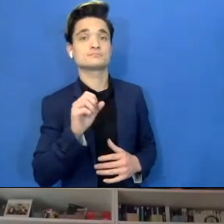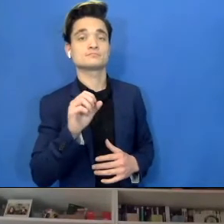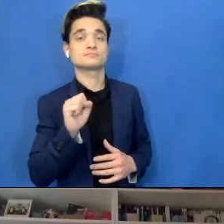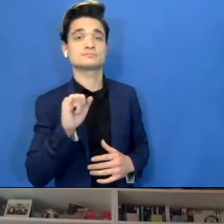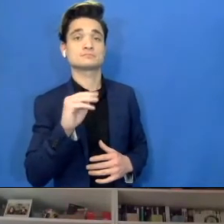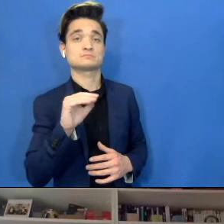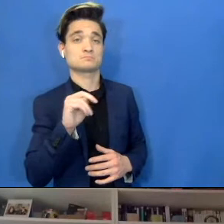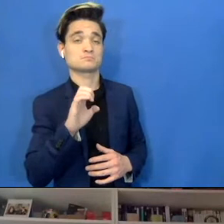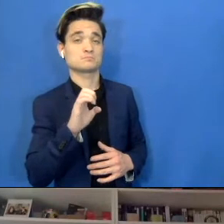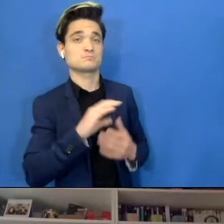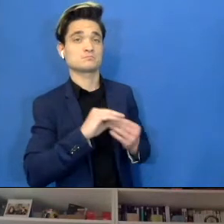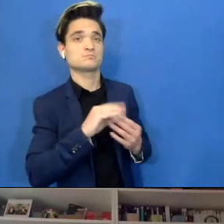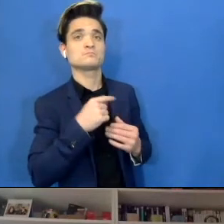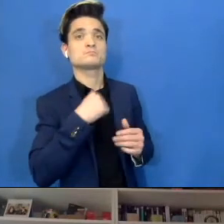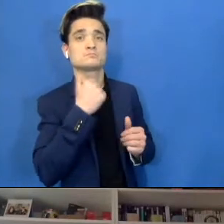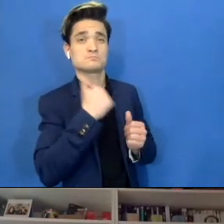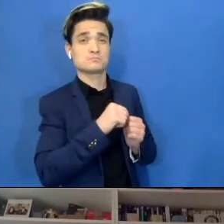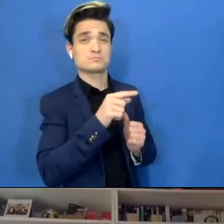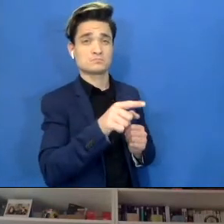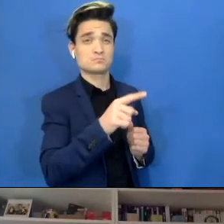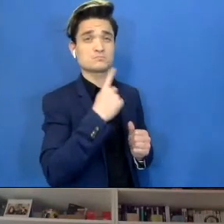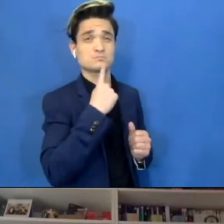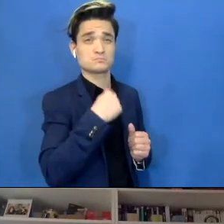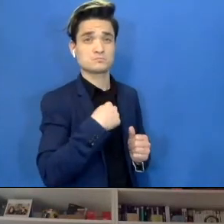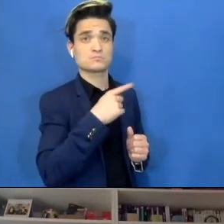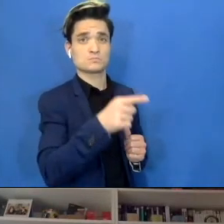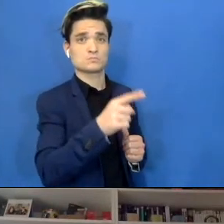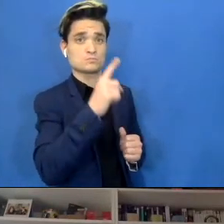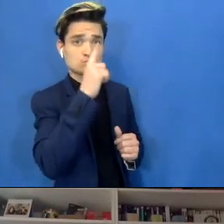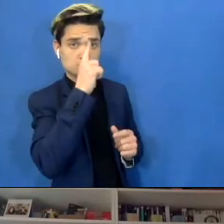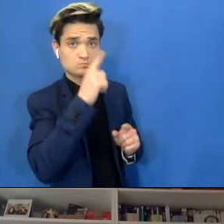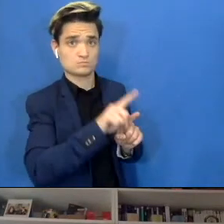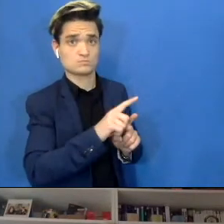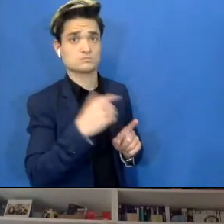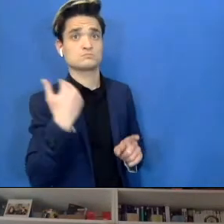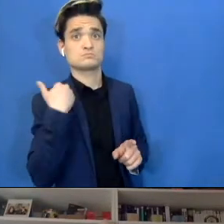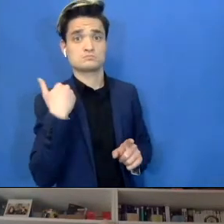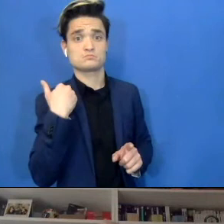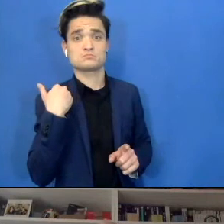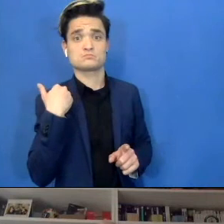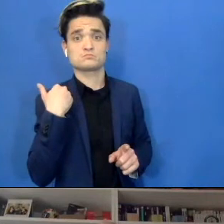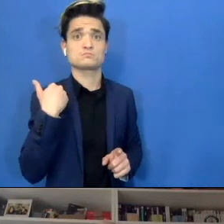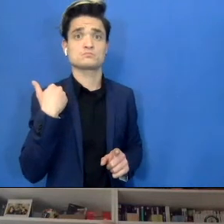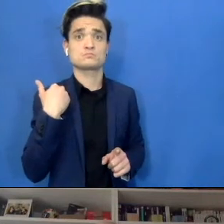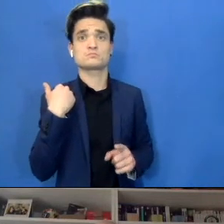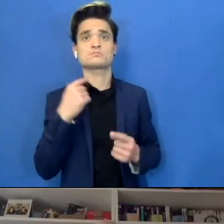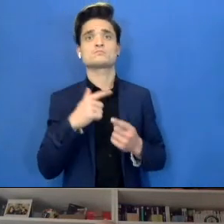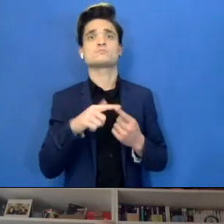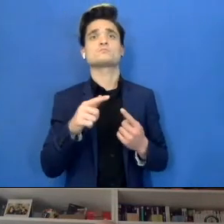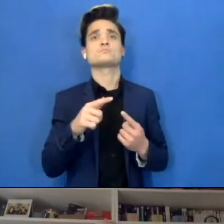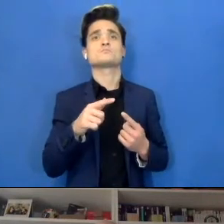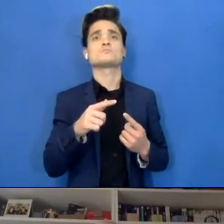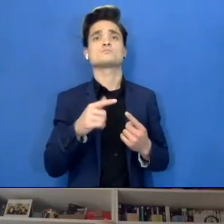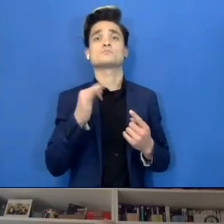maybe certain performers who agree to do it if necessary. That's the other thing. We don't have to. We can say, oh yeah, I would totally kiss you in this